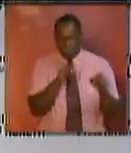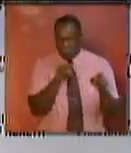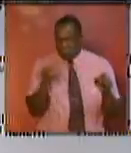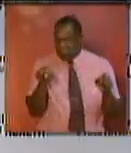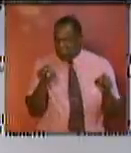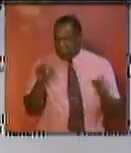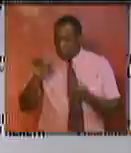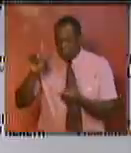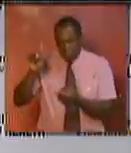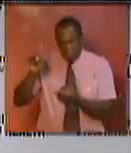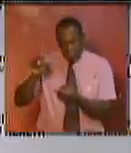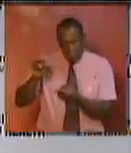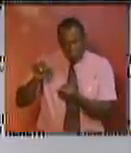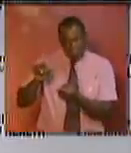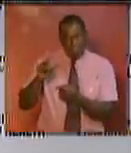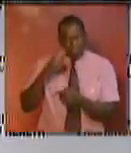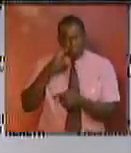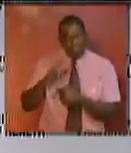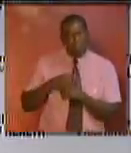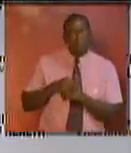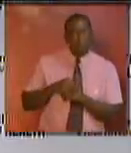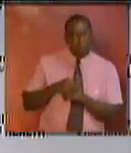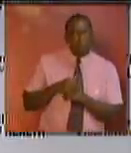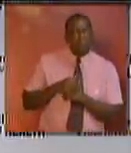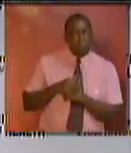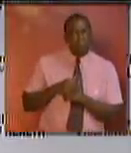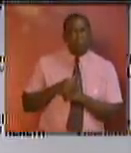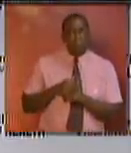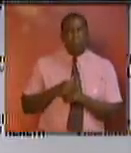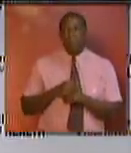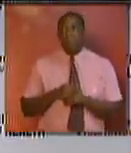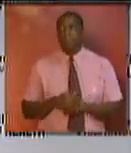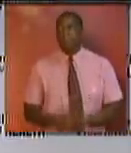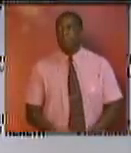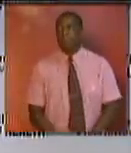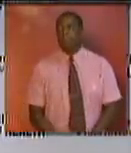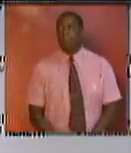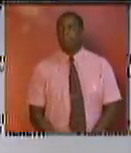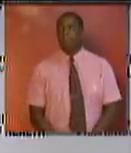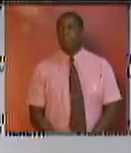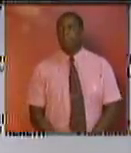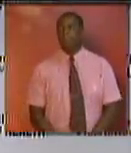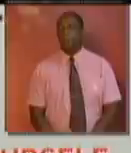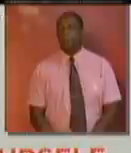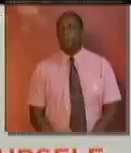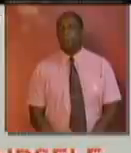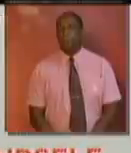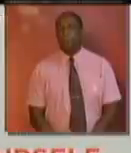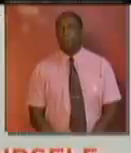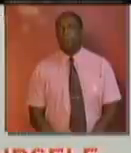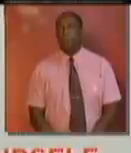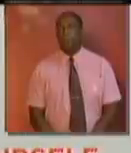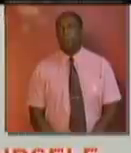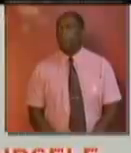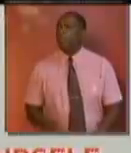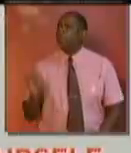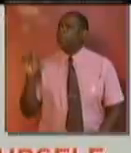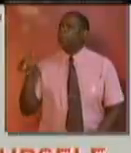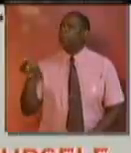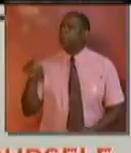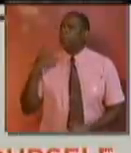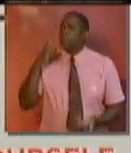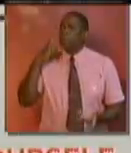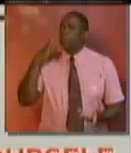Dr. Sirjusingh. Just following up now on a point you raised earlier, you mentioned that there were some adjustments in the